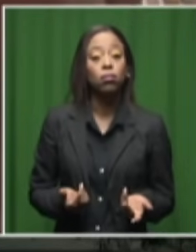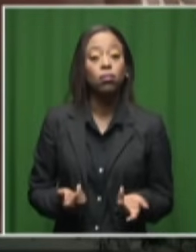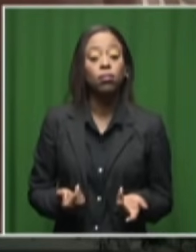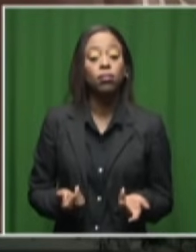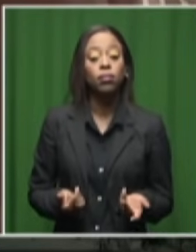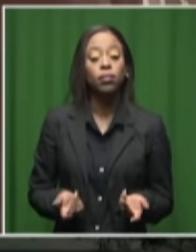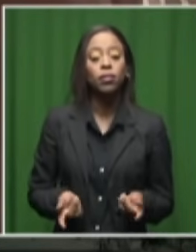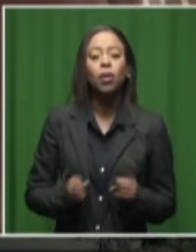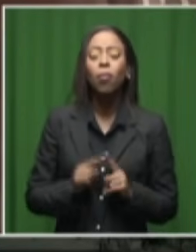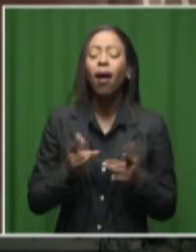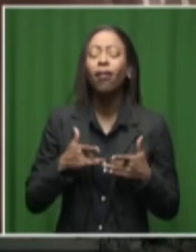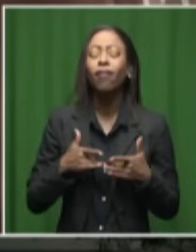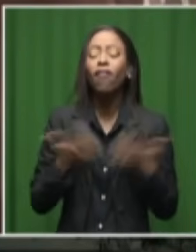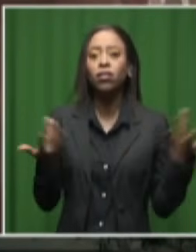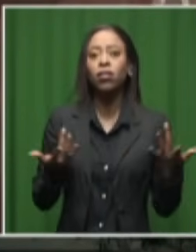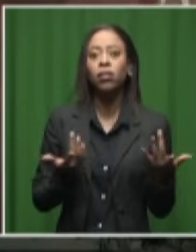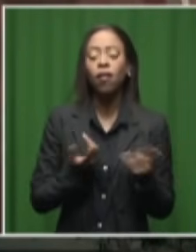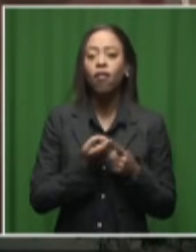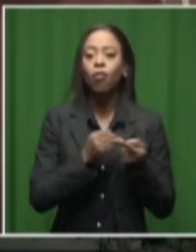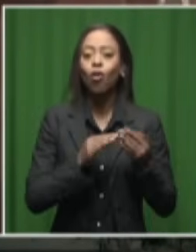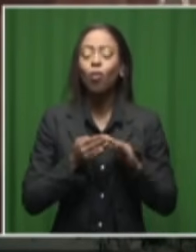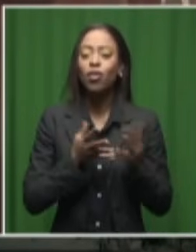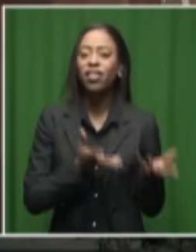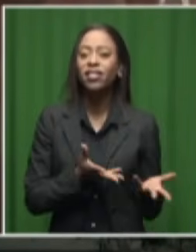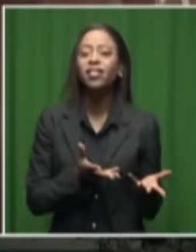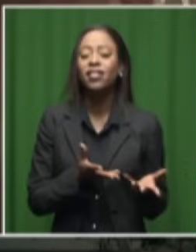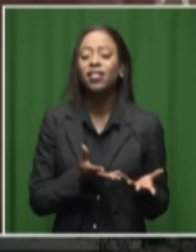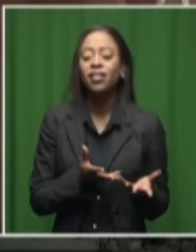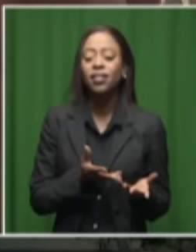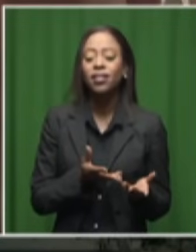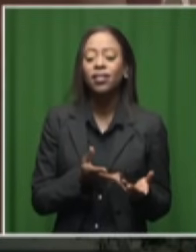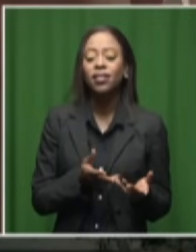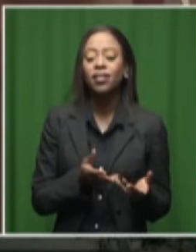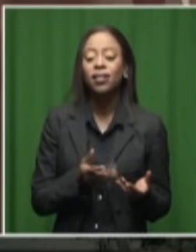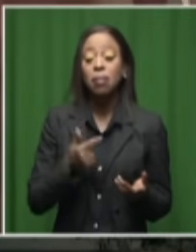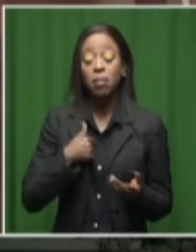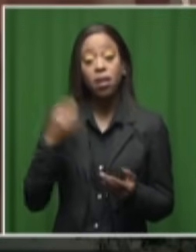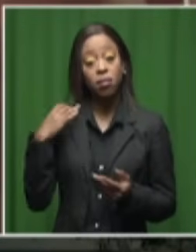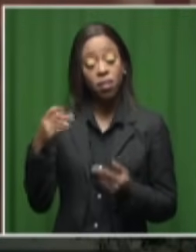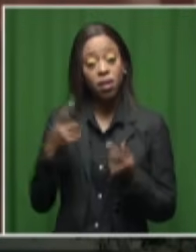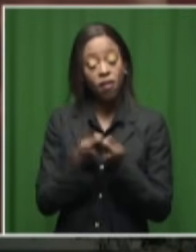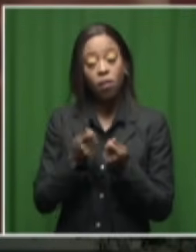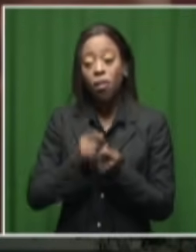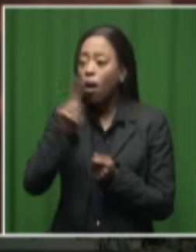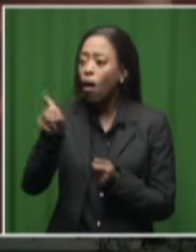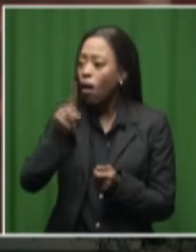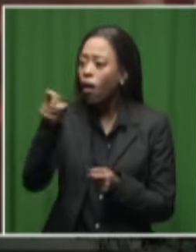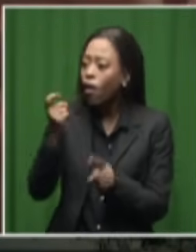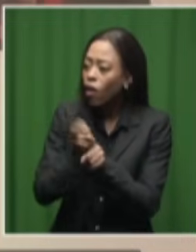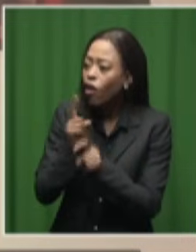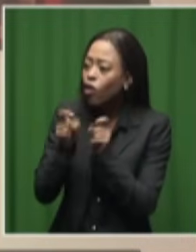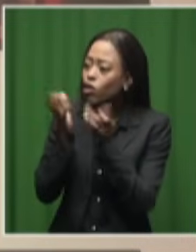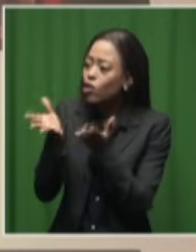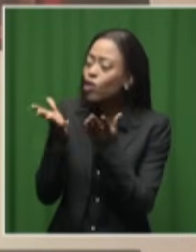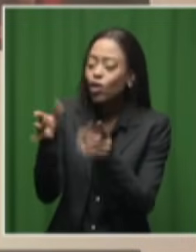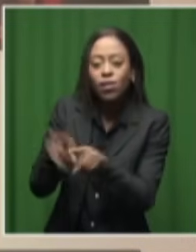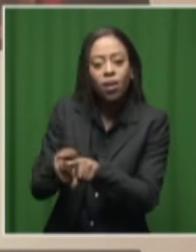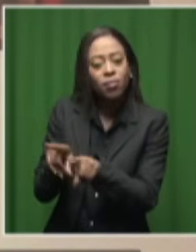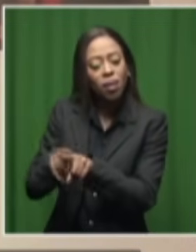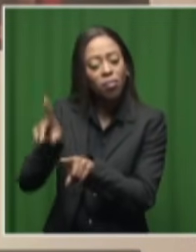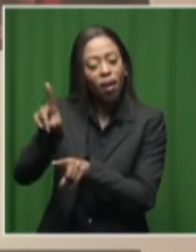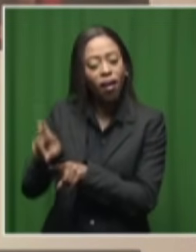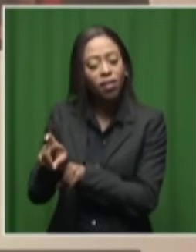These are the frustrations. As a Minister of Finance, I'm asking people those difficult questions.